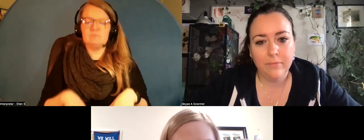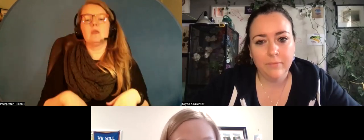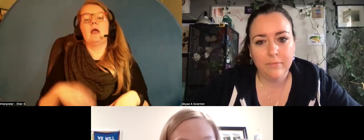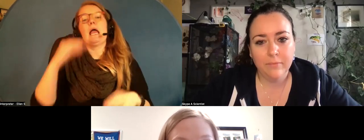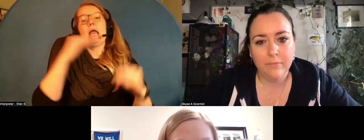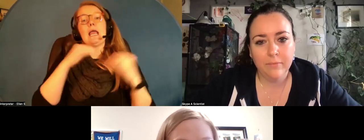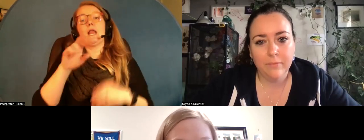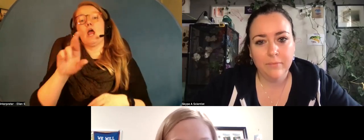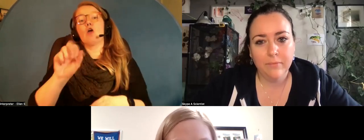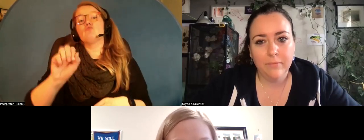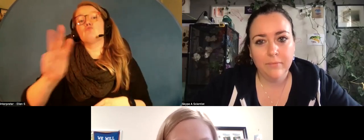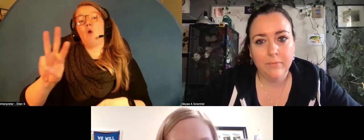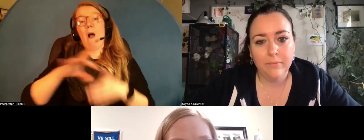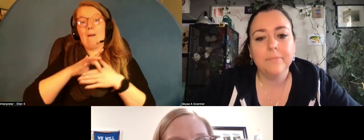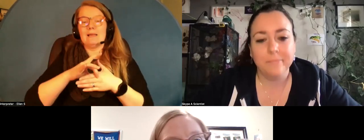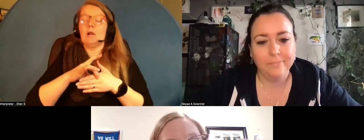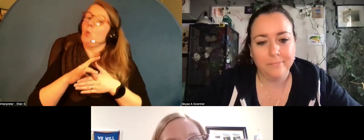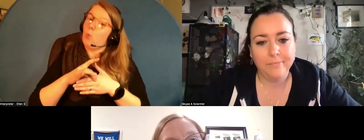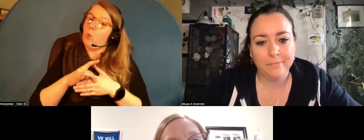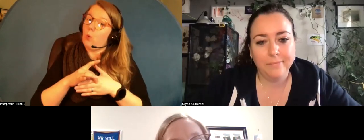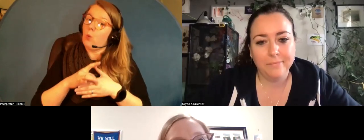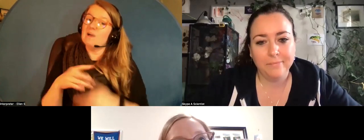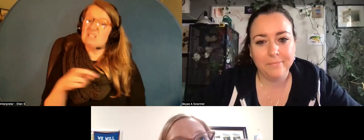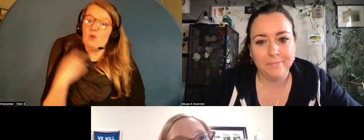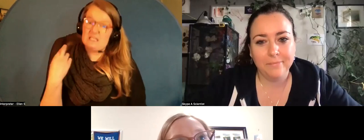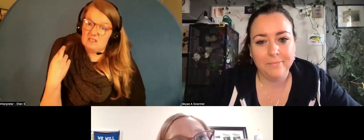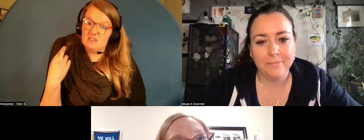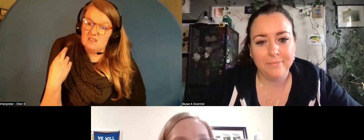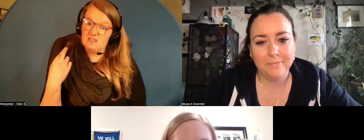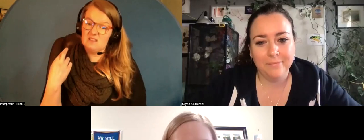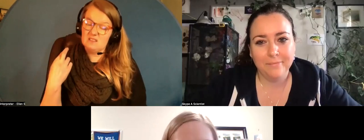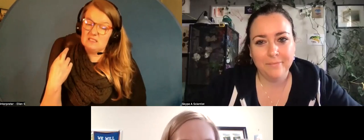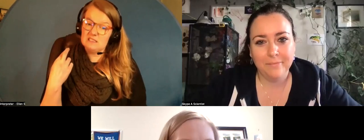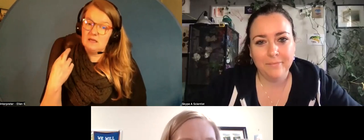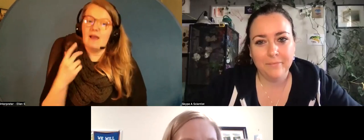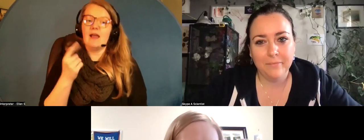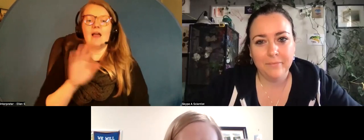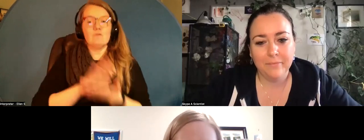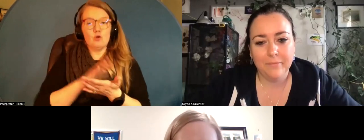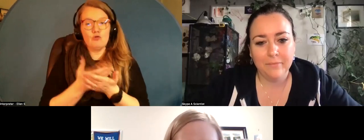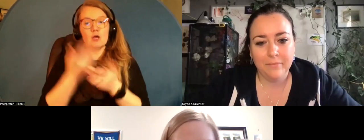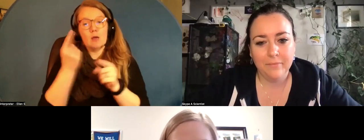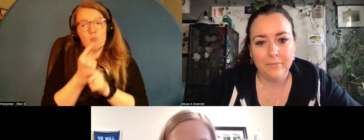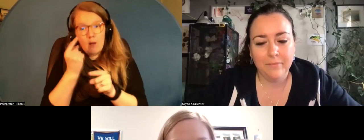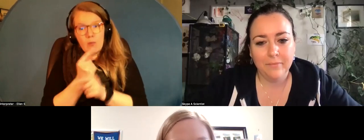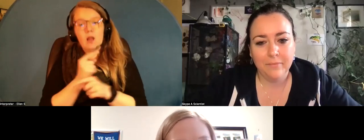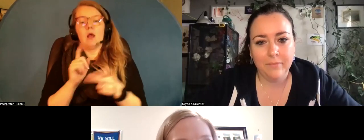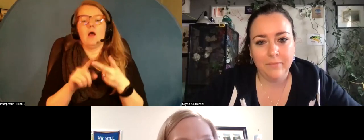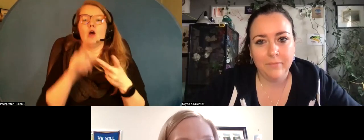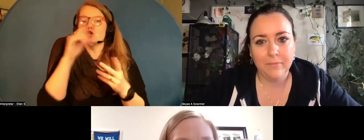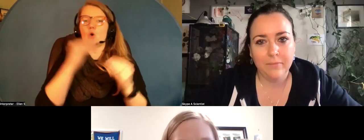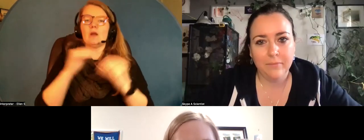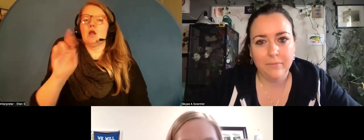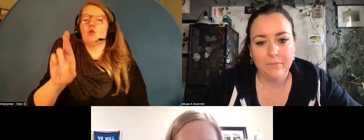and raw meat is definitely a risk factor. So if you cook your meat properly or don't eat raw